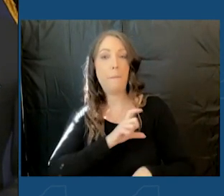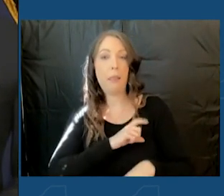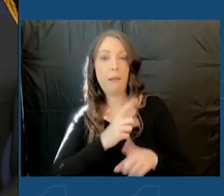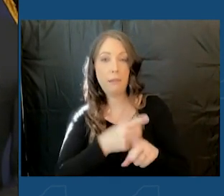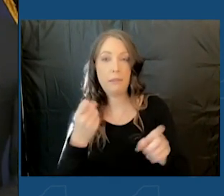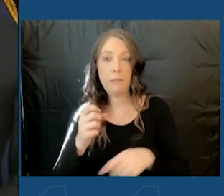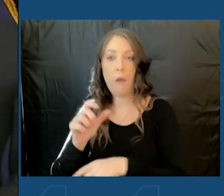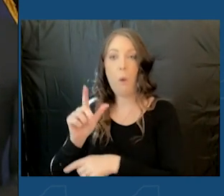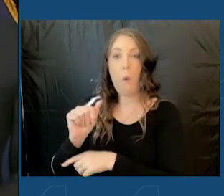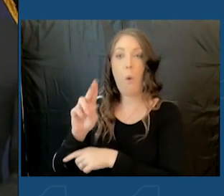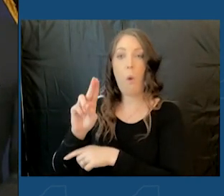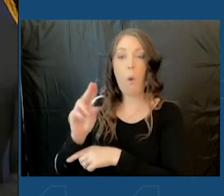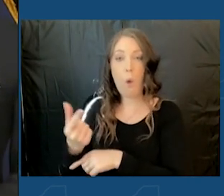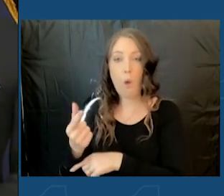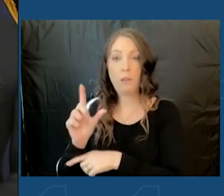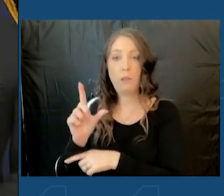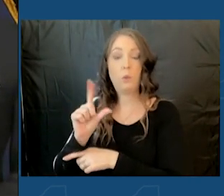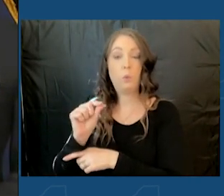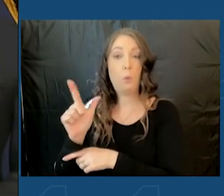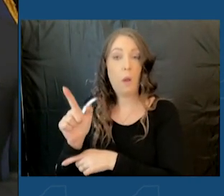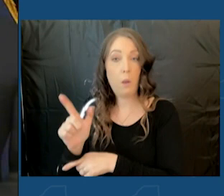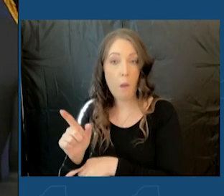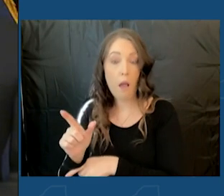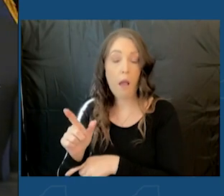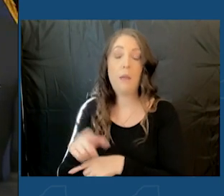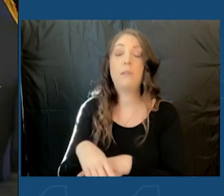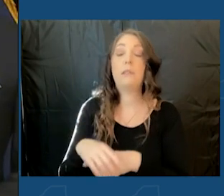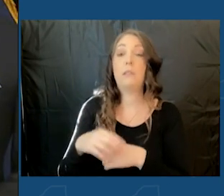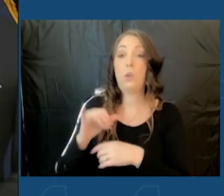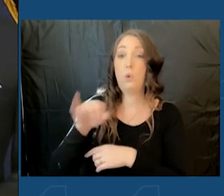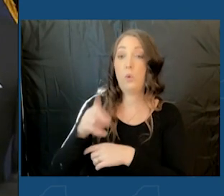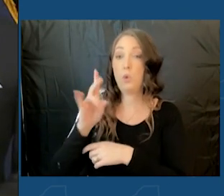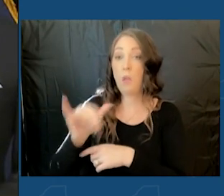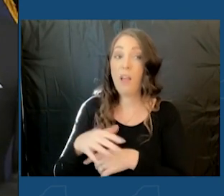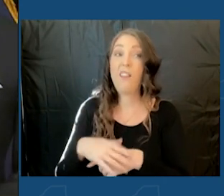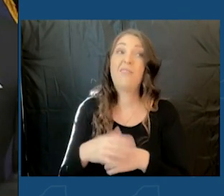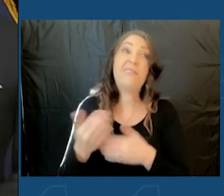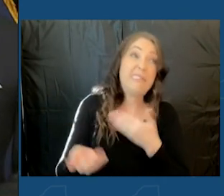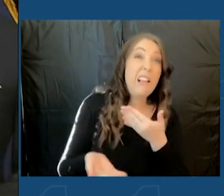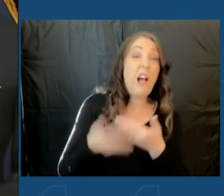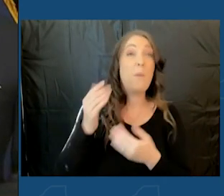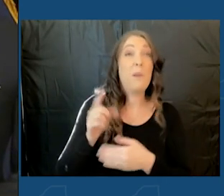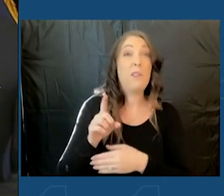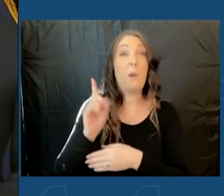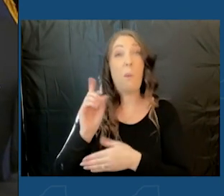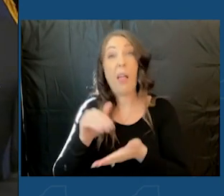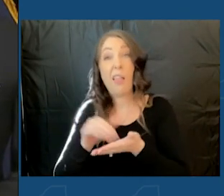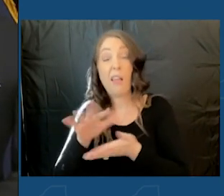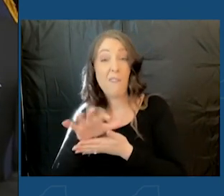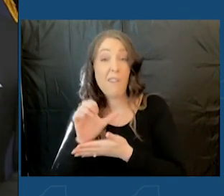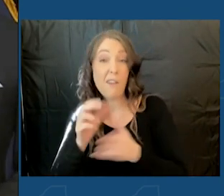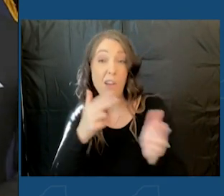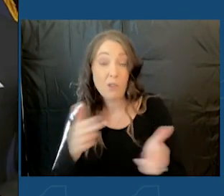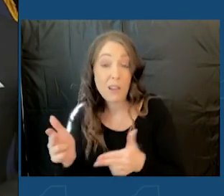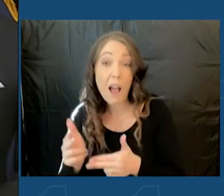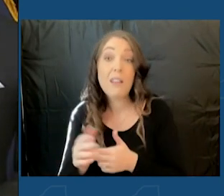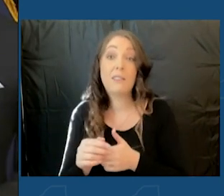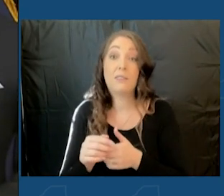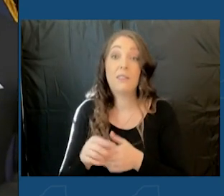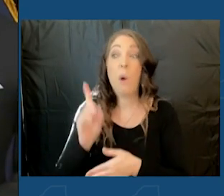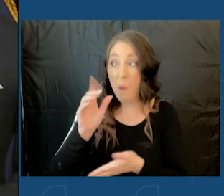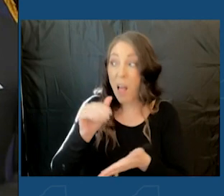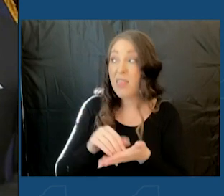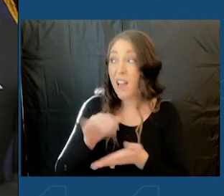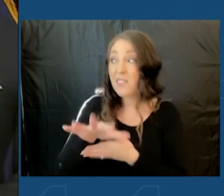2022, almost 1,500 guns. That's compared to 600 guns in the same time period. 1,500 guns